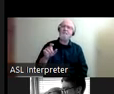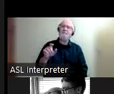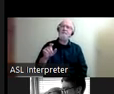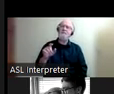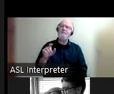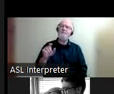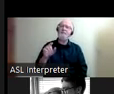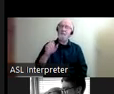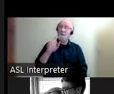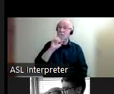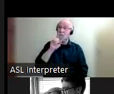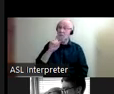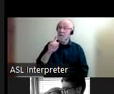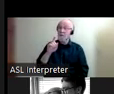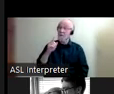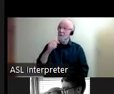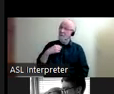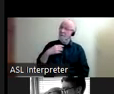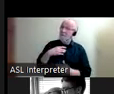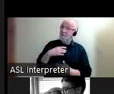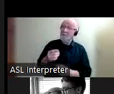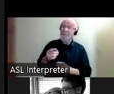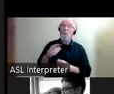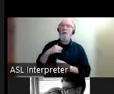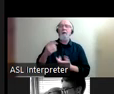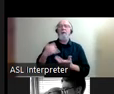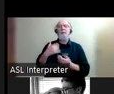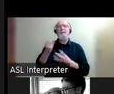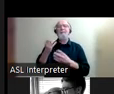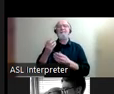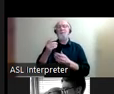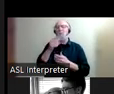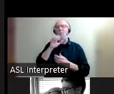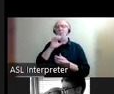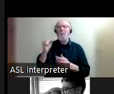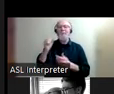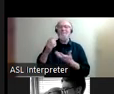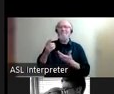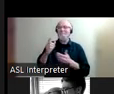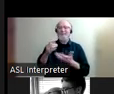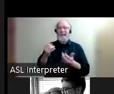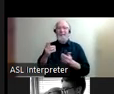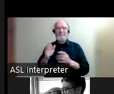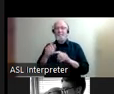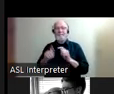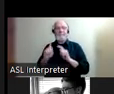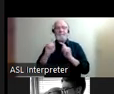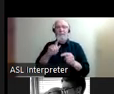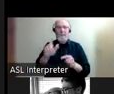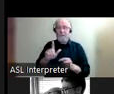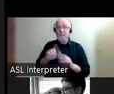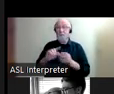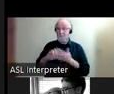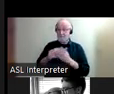this actually really sparks an interest, because I know a lot of our older adults don't have access to go to the library. So the home